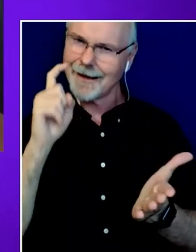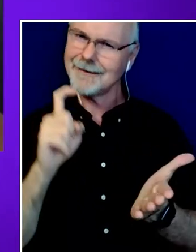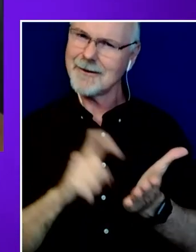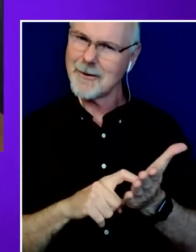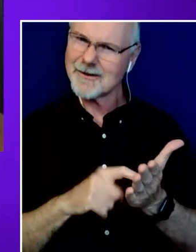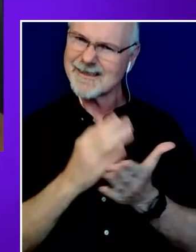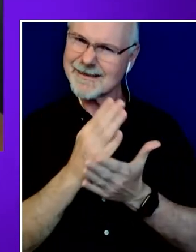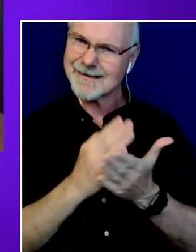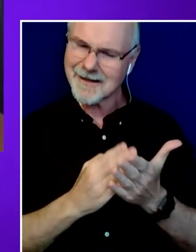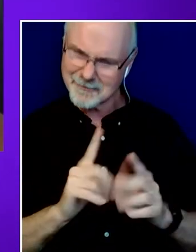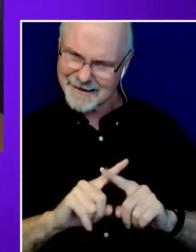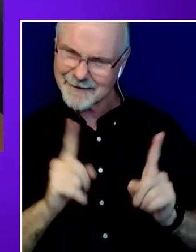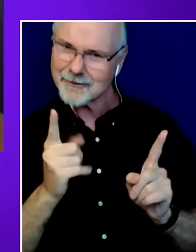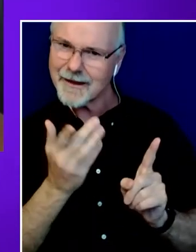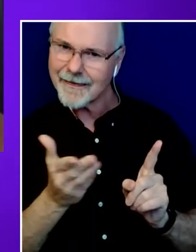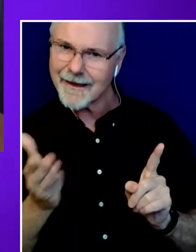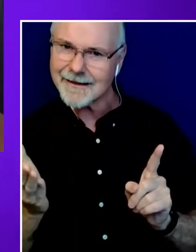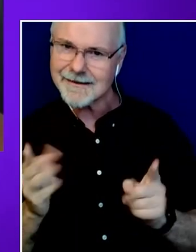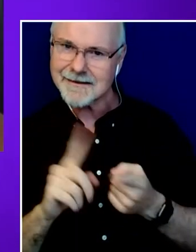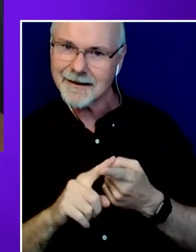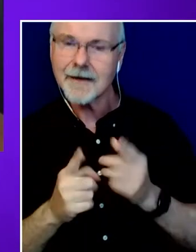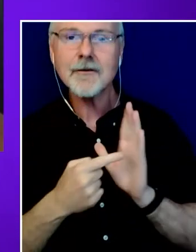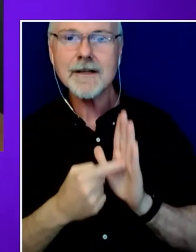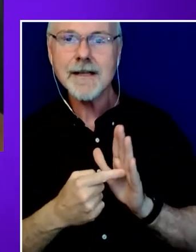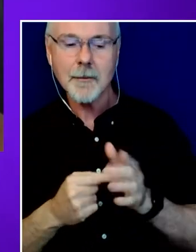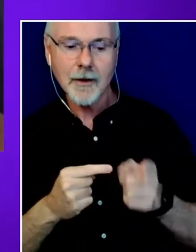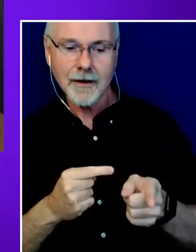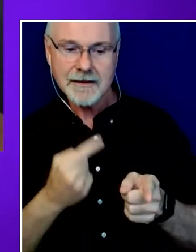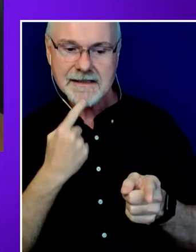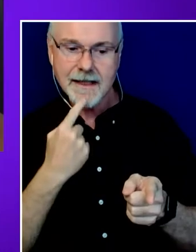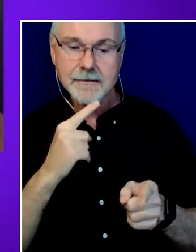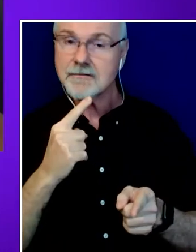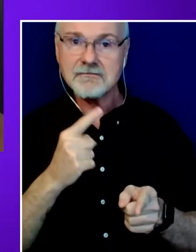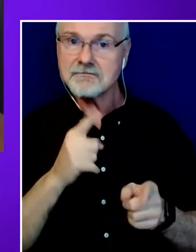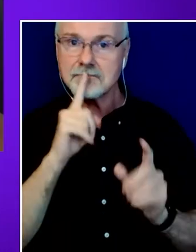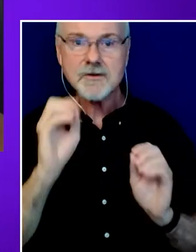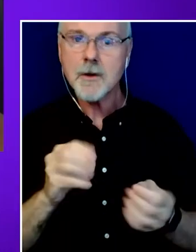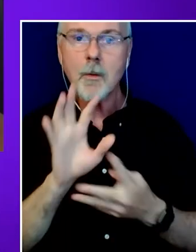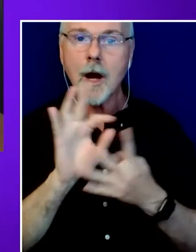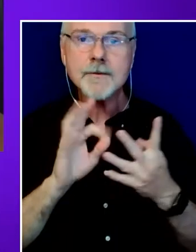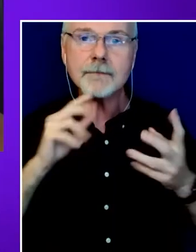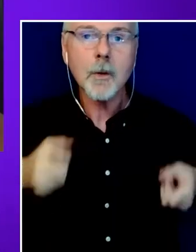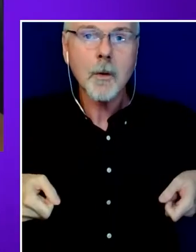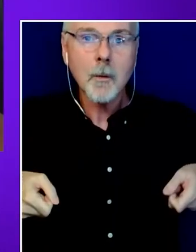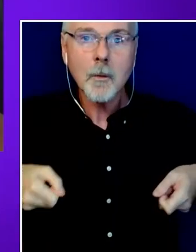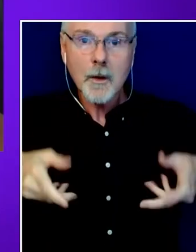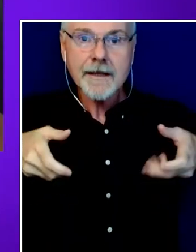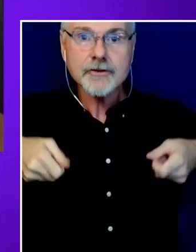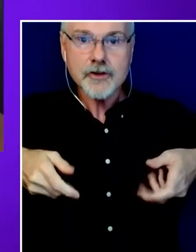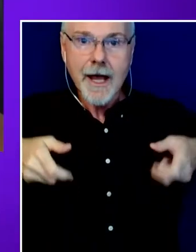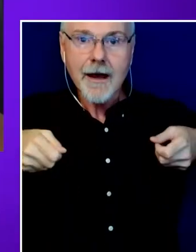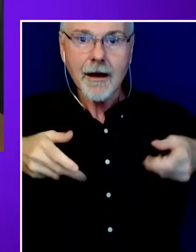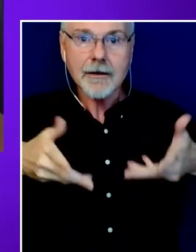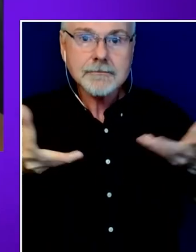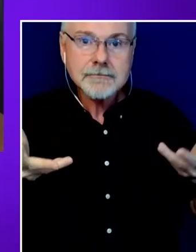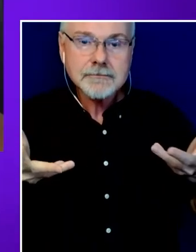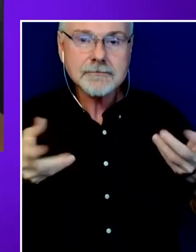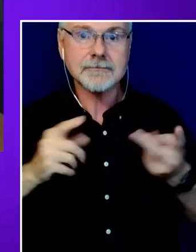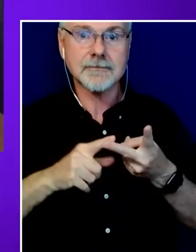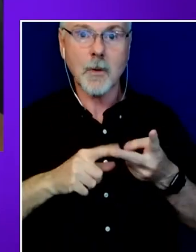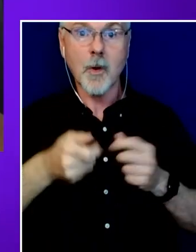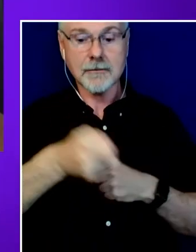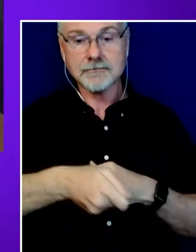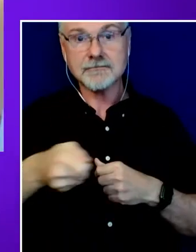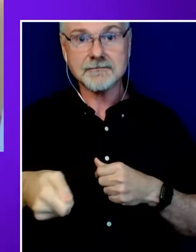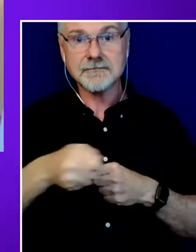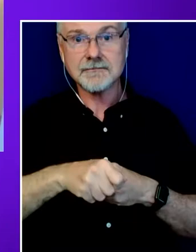some reason, there wasn't an option to, say, select a wheelchair or maybe some other assistive device. And so there's this